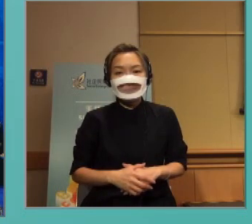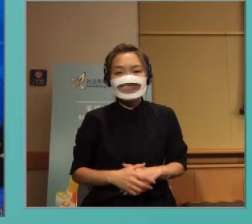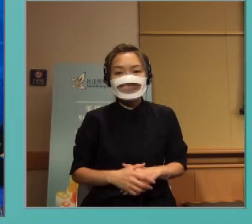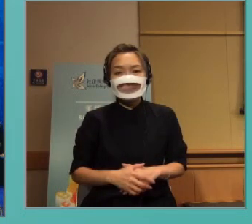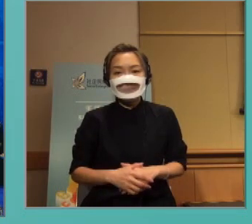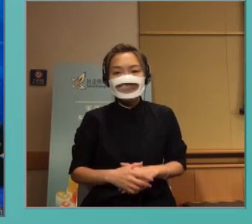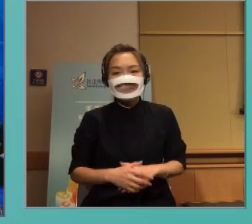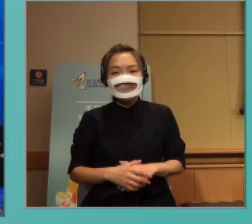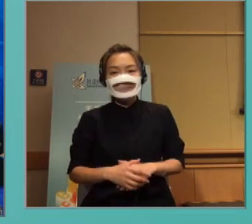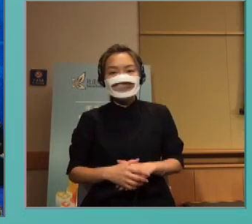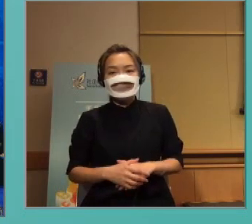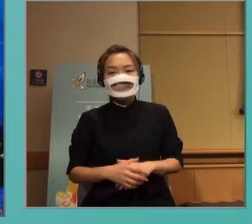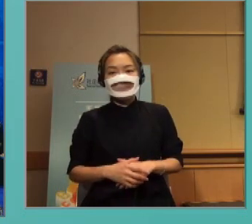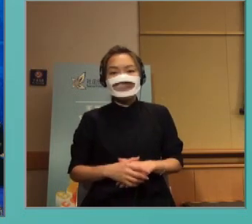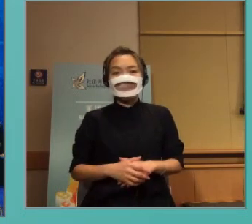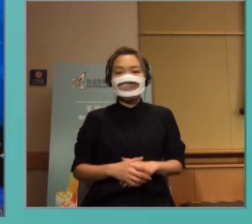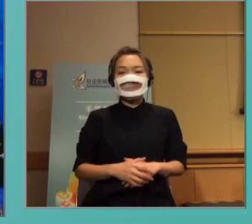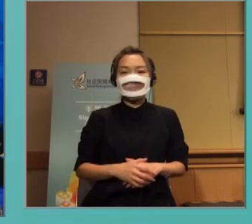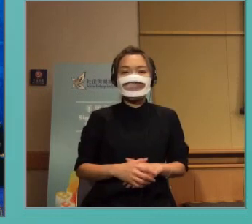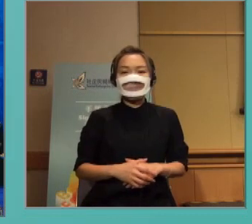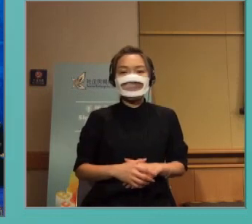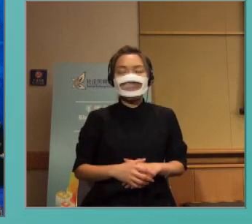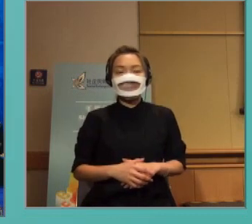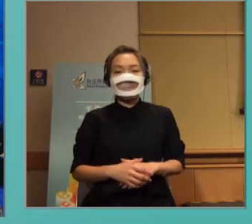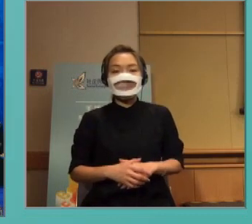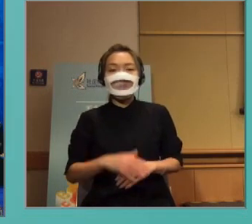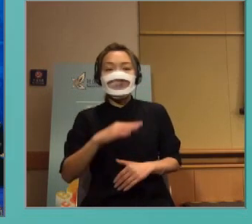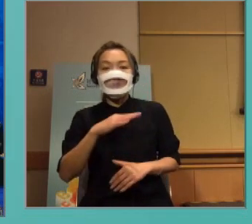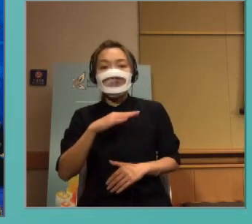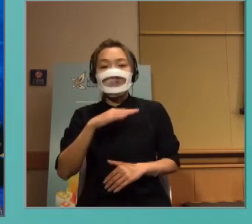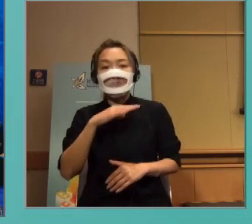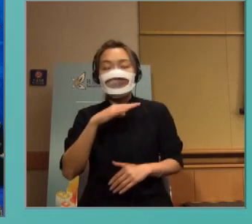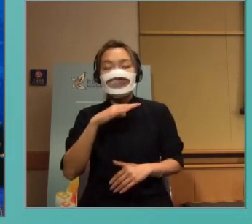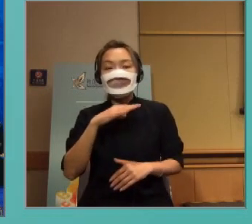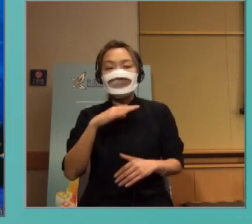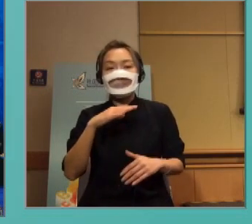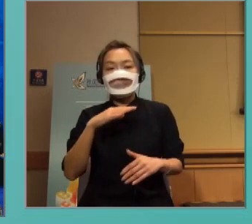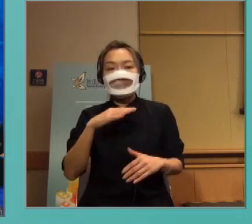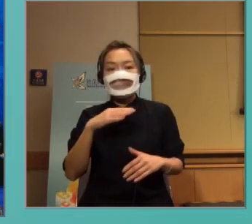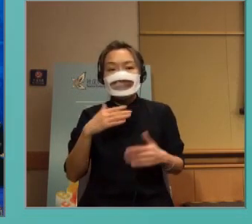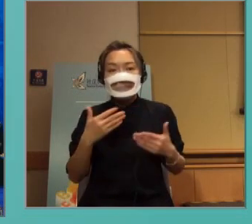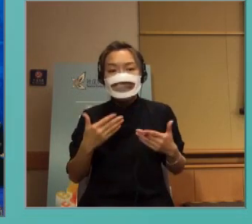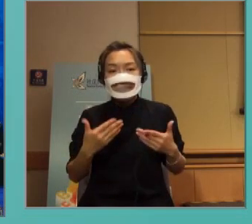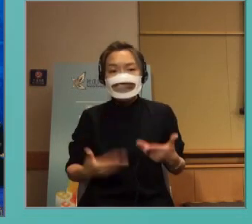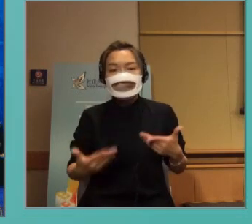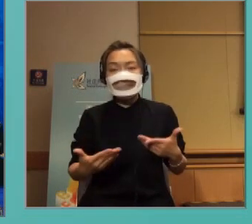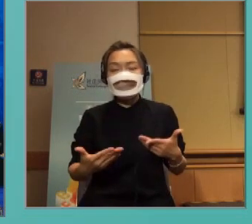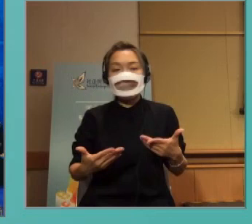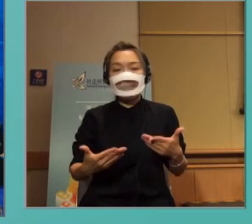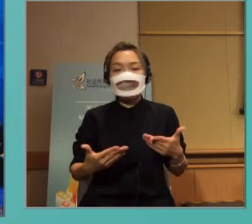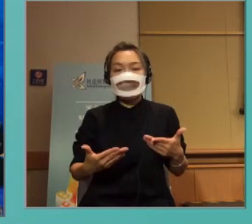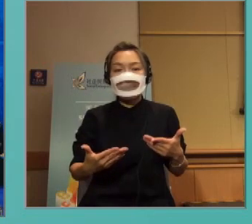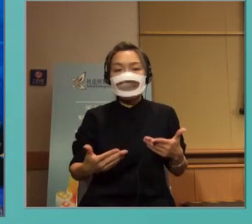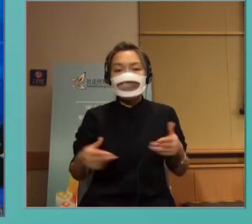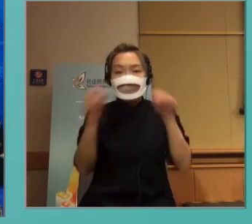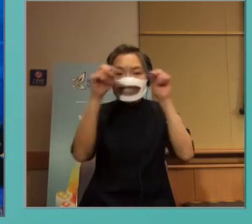Okay, while waiting the next questions, I have perhaps one more questions here. that any of the speakers can pick up. It's